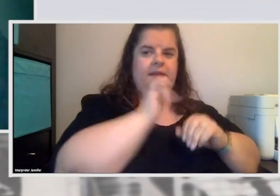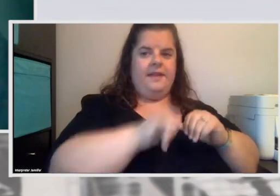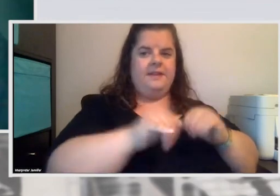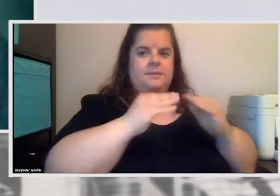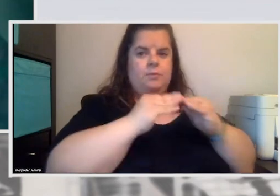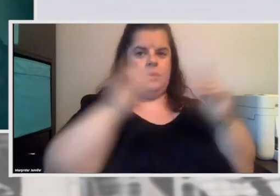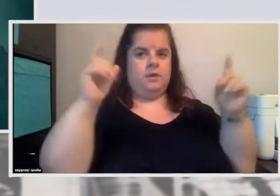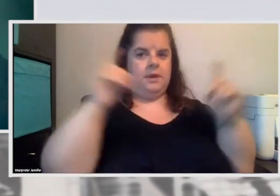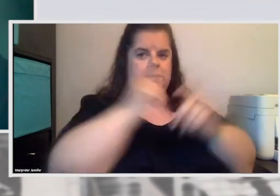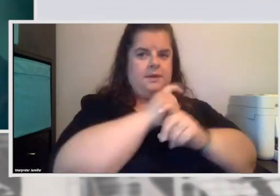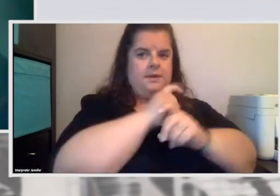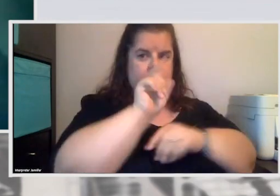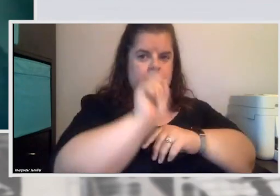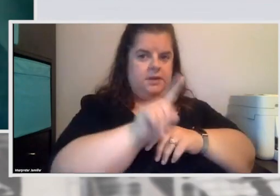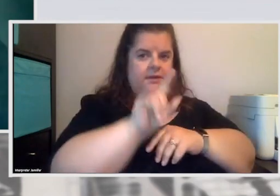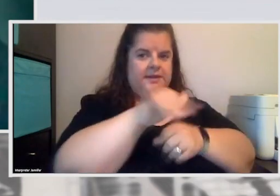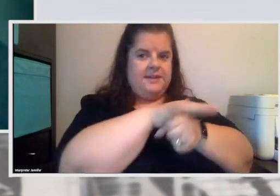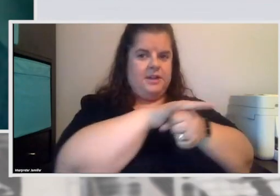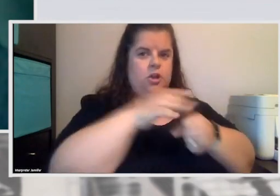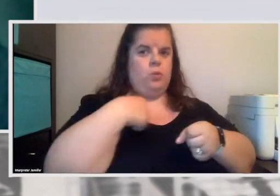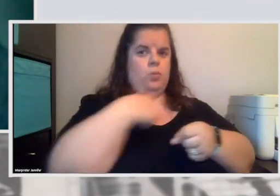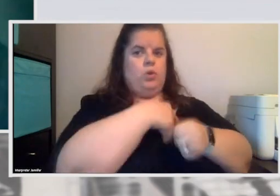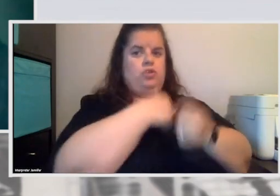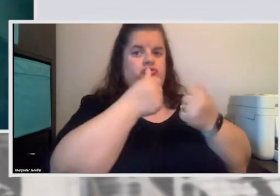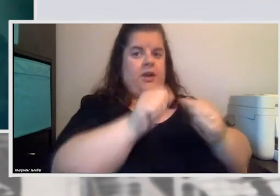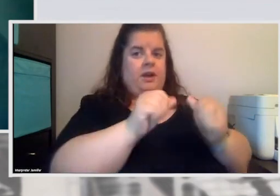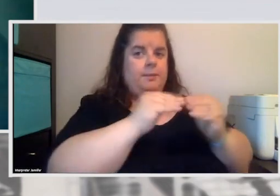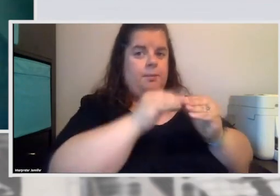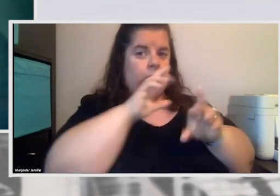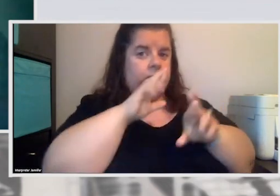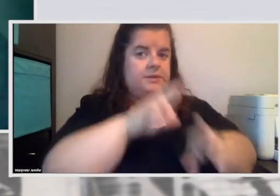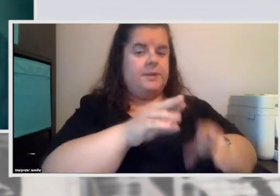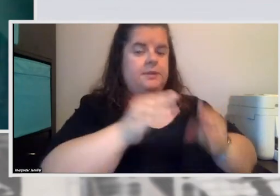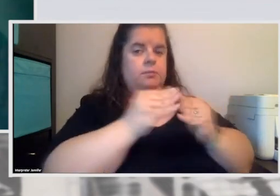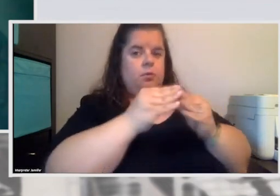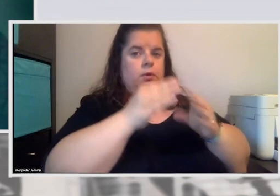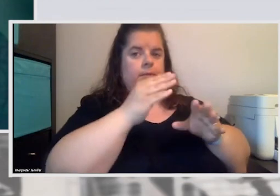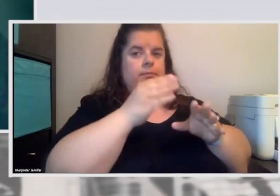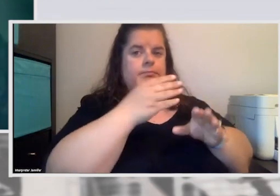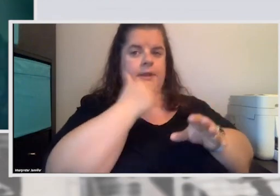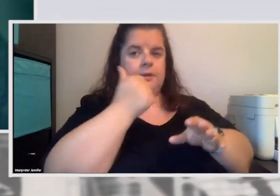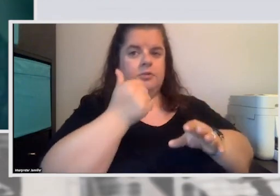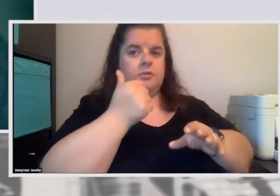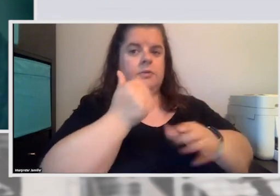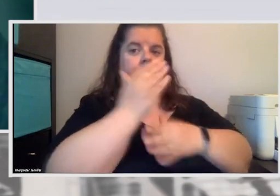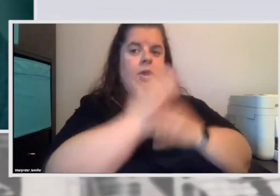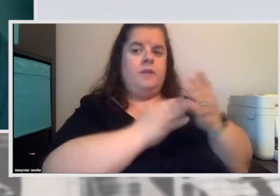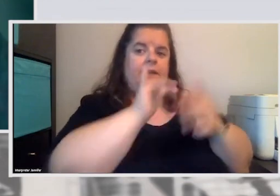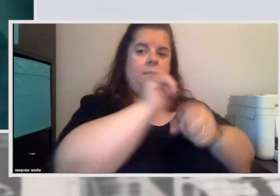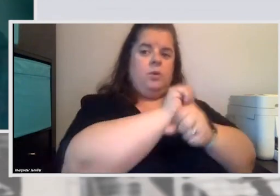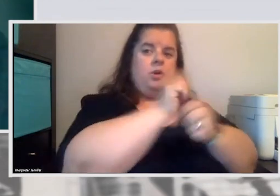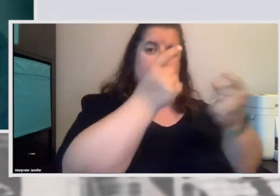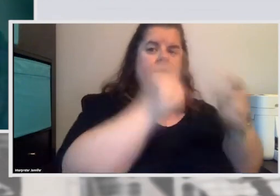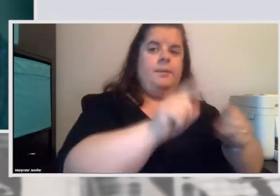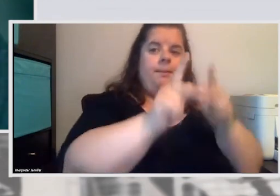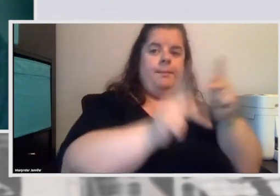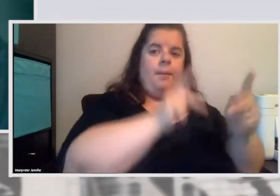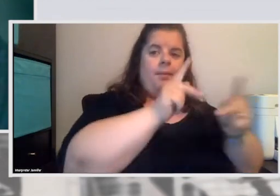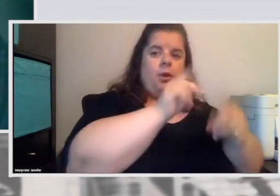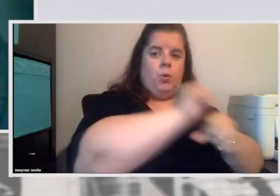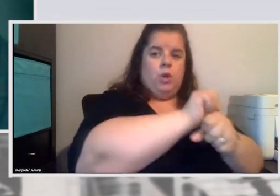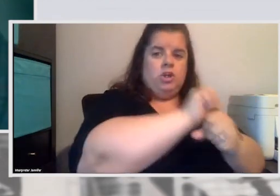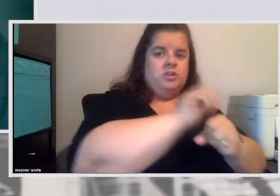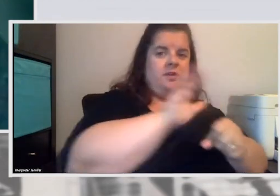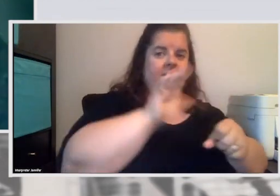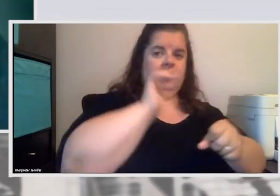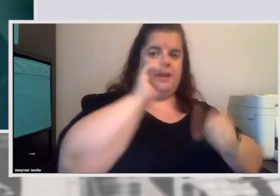question. Again, I think it's an area where we're getting better and more responsive. A big portion of that work is done by the Department of Public Works. They're not here with us